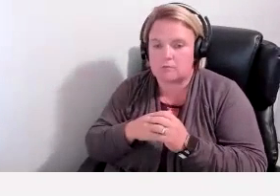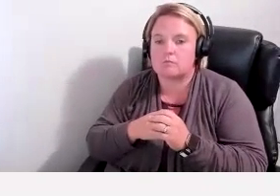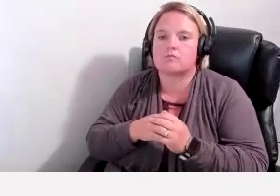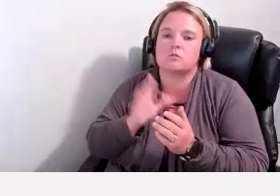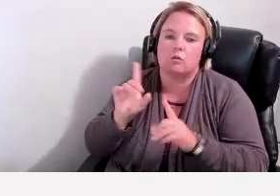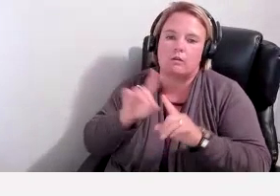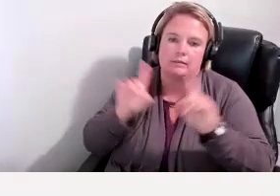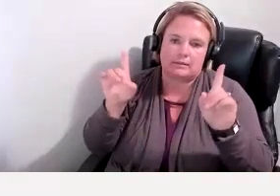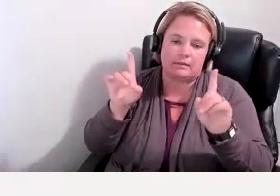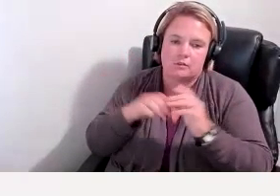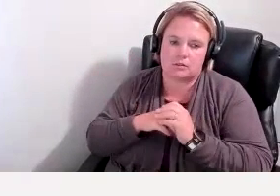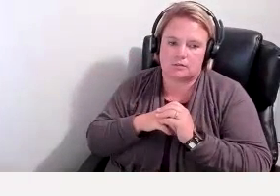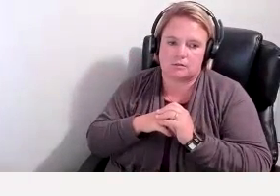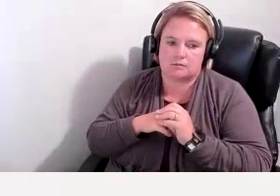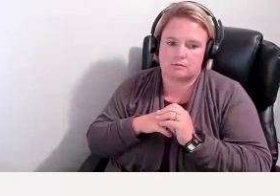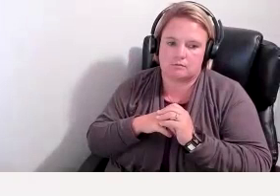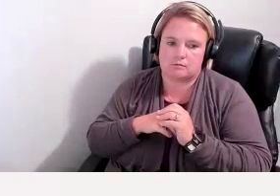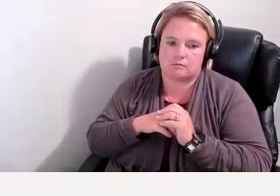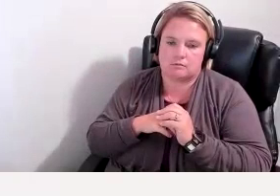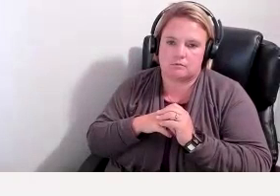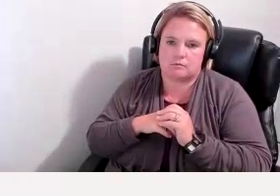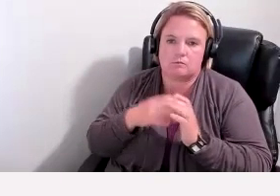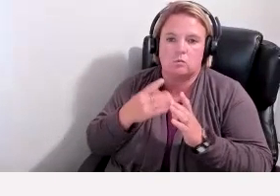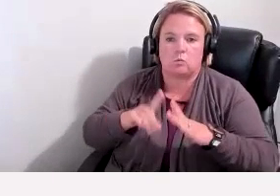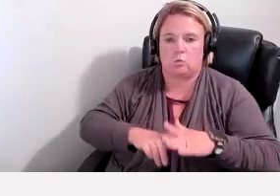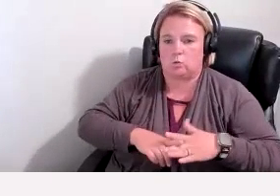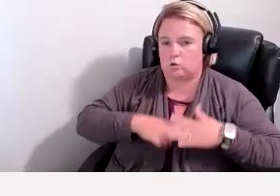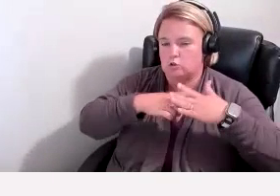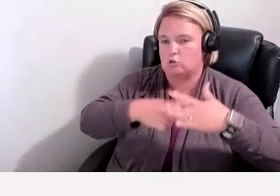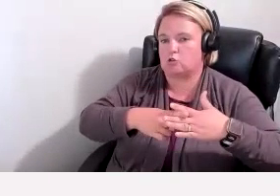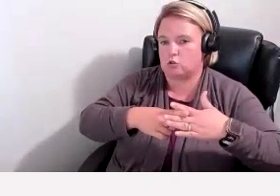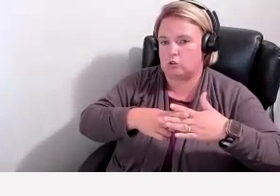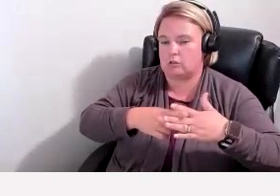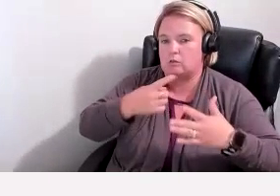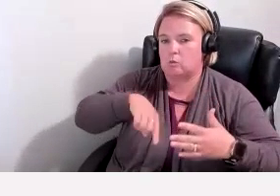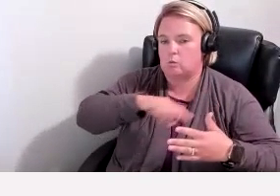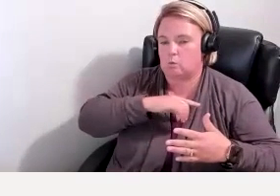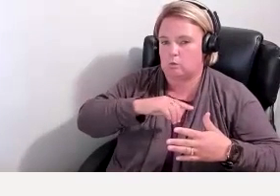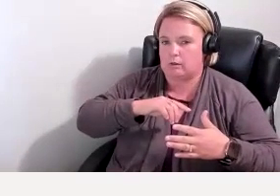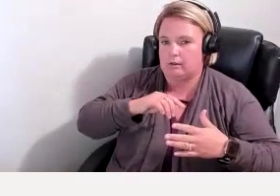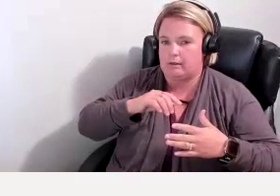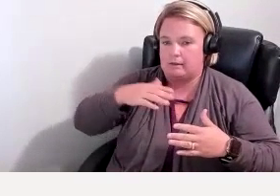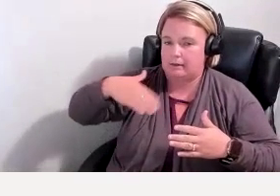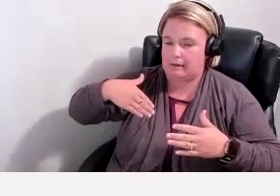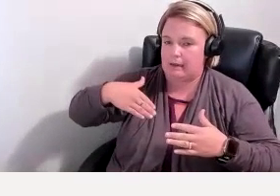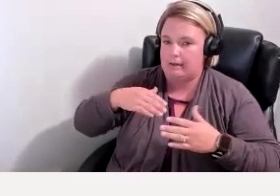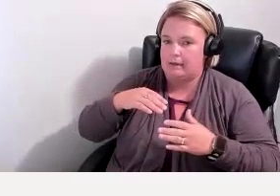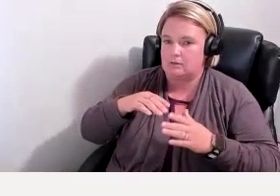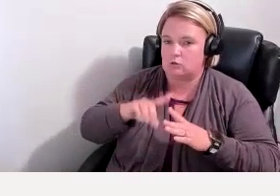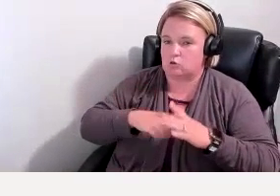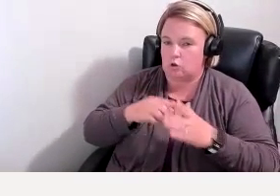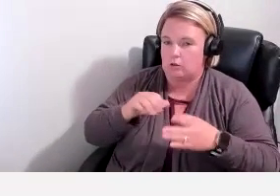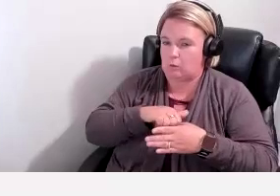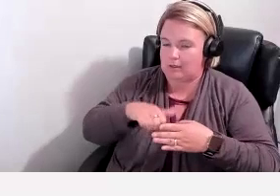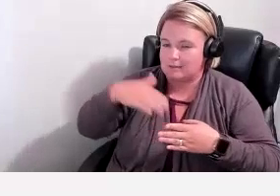the difference that I liked also, because I think we're starting from a point where we haven't embedded that practice easily enough to where